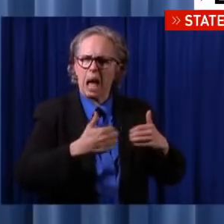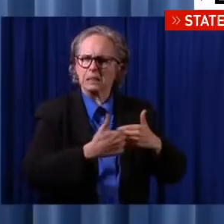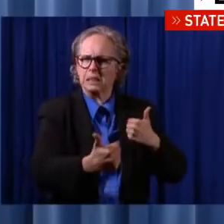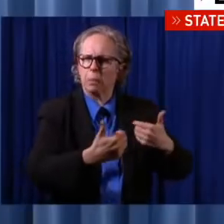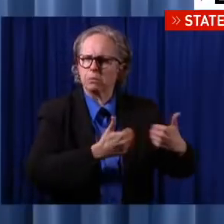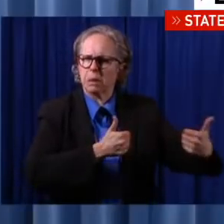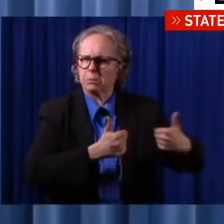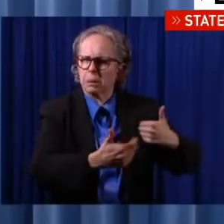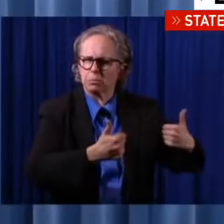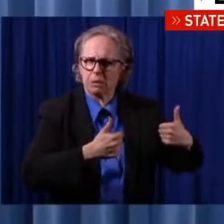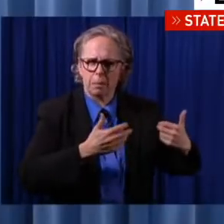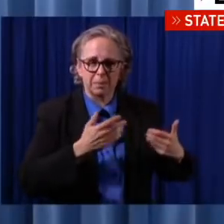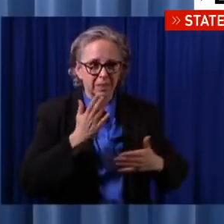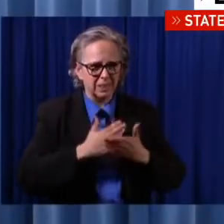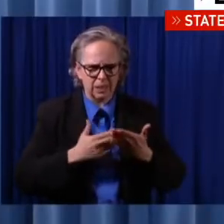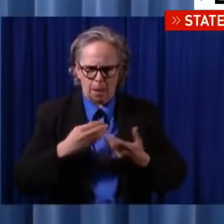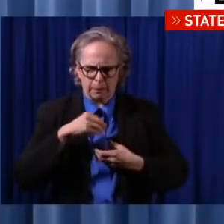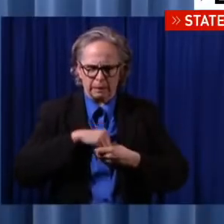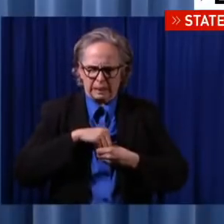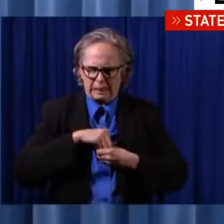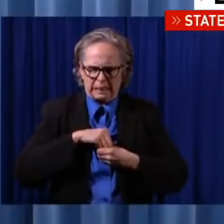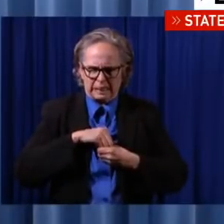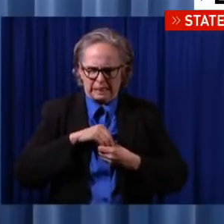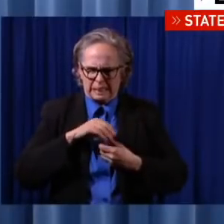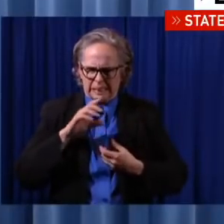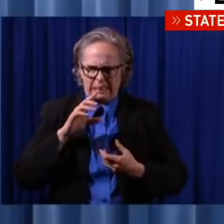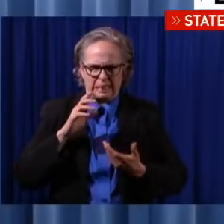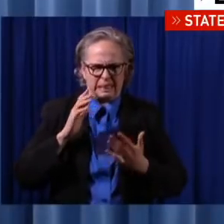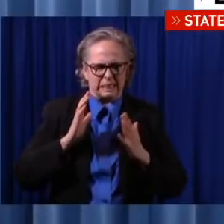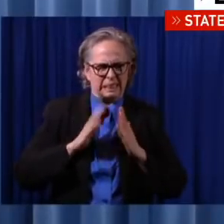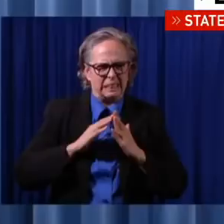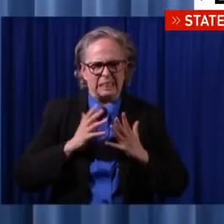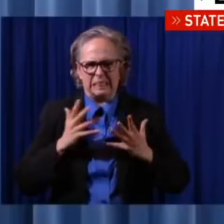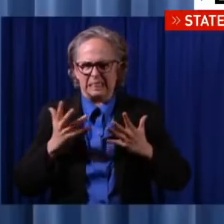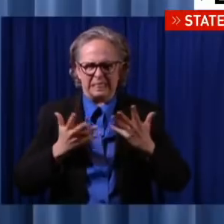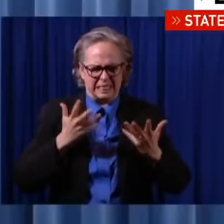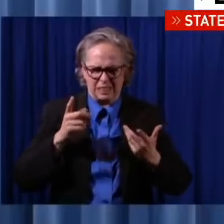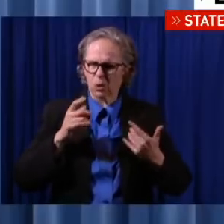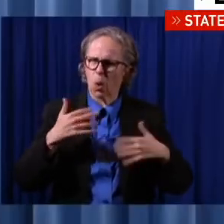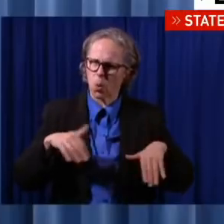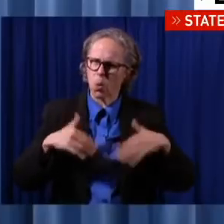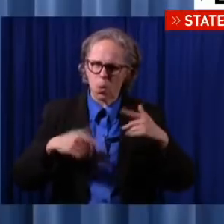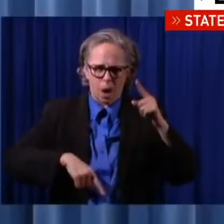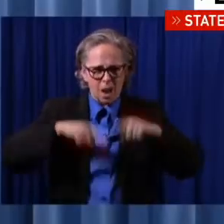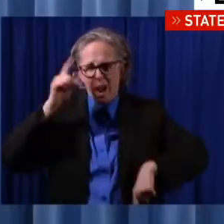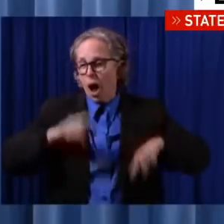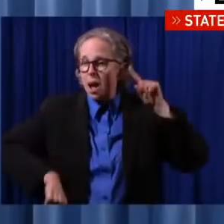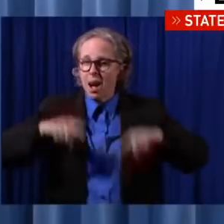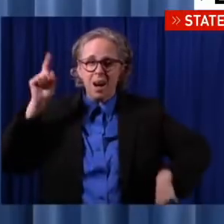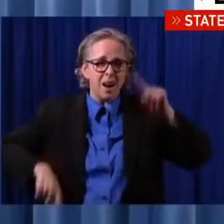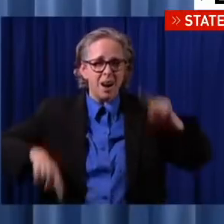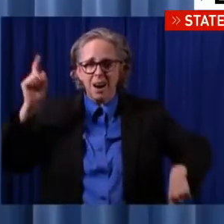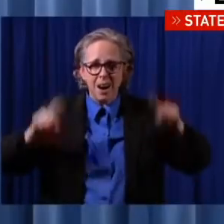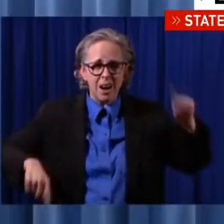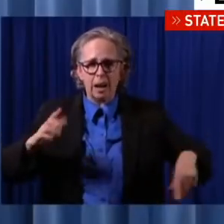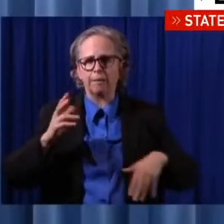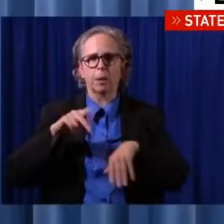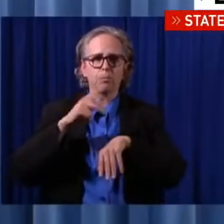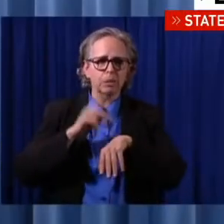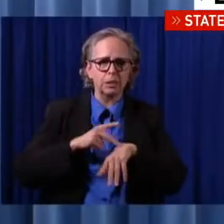school boards. We obviously have the superintendents and principals and teachers. So we're going to be putting